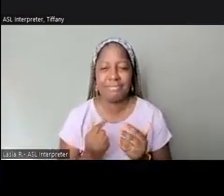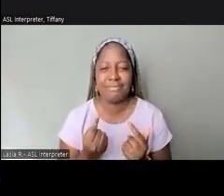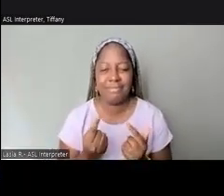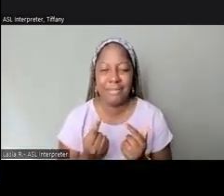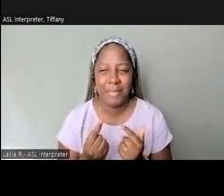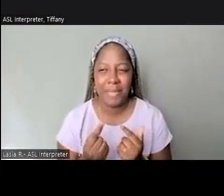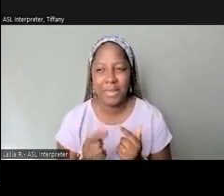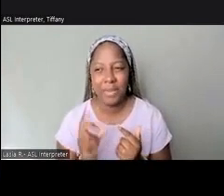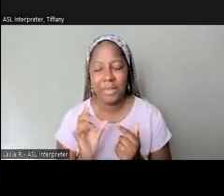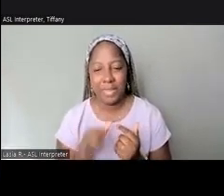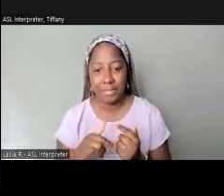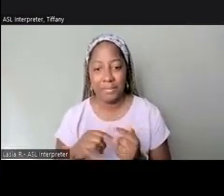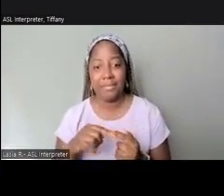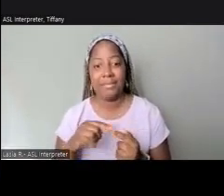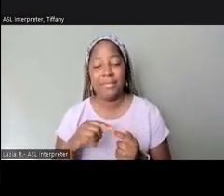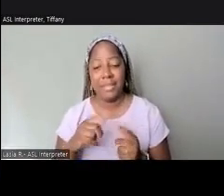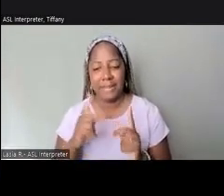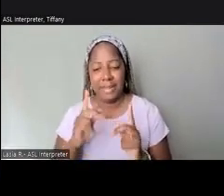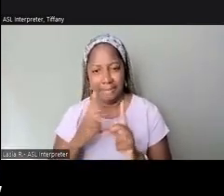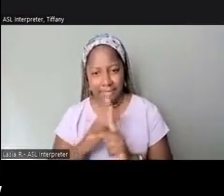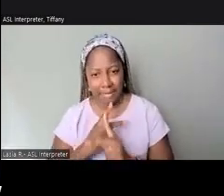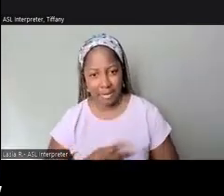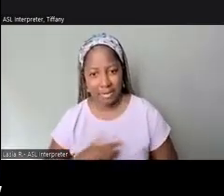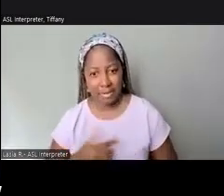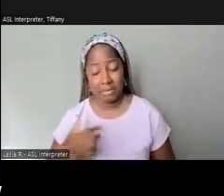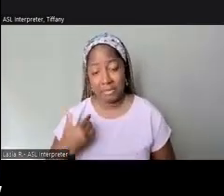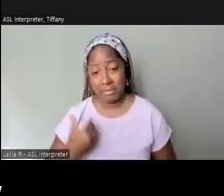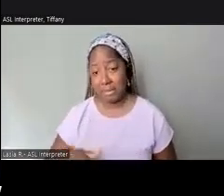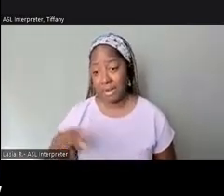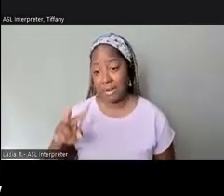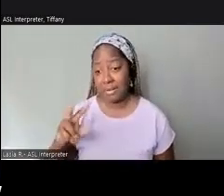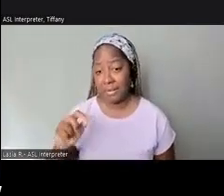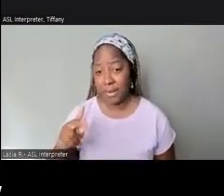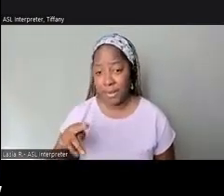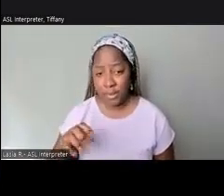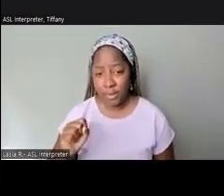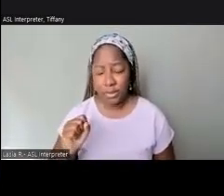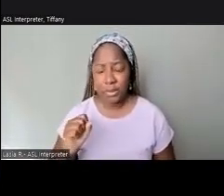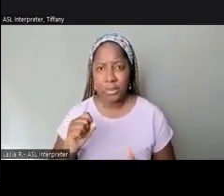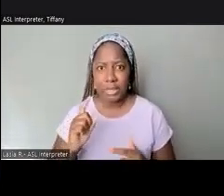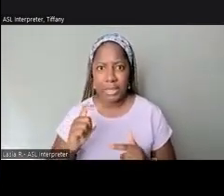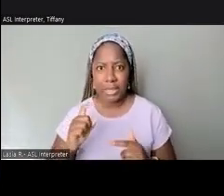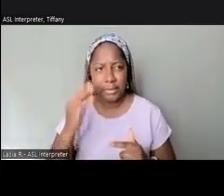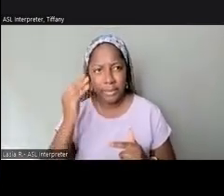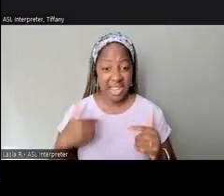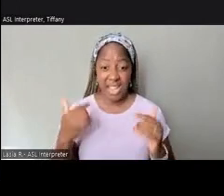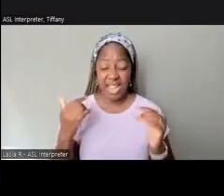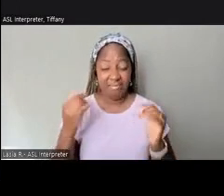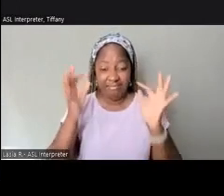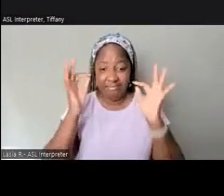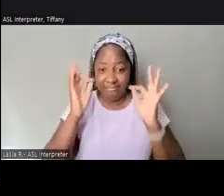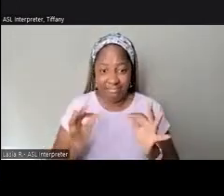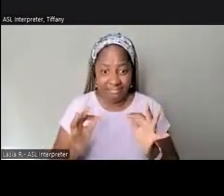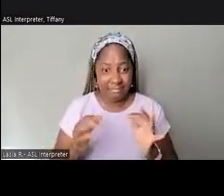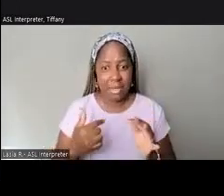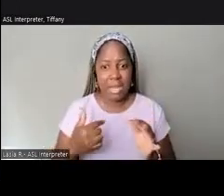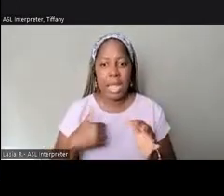part of that is values and getting very clear about what it is that I, will draw my line in the sand on. Part of it